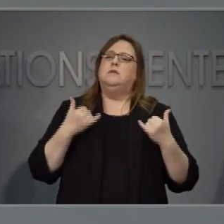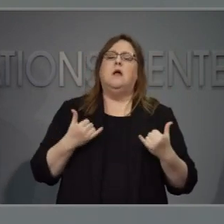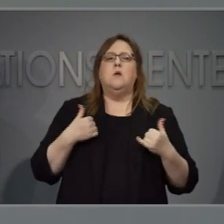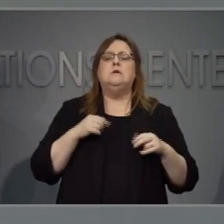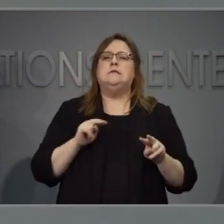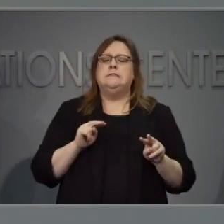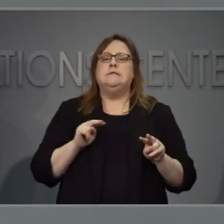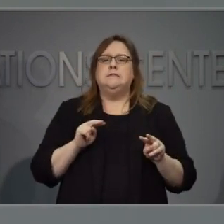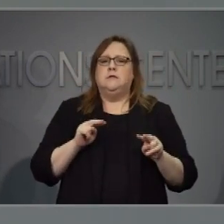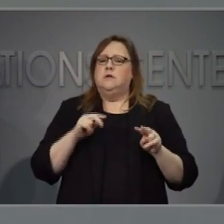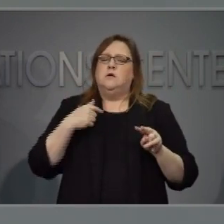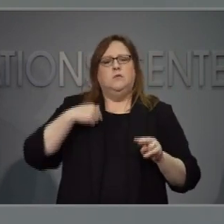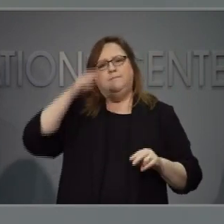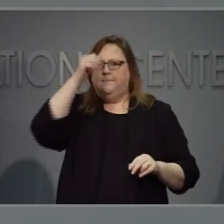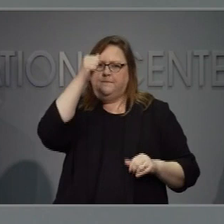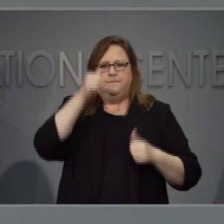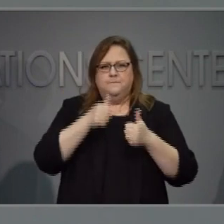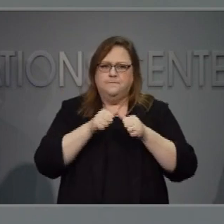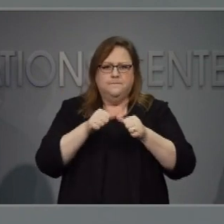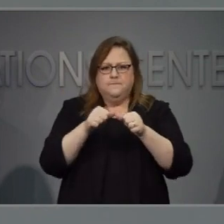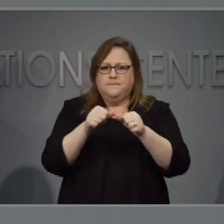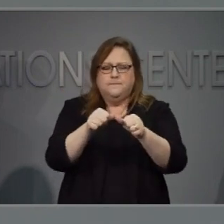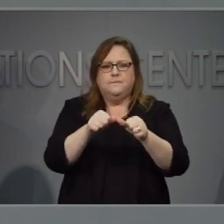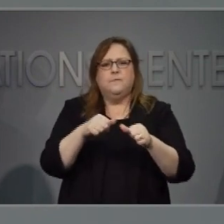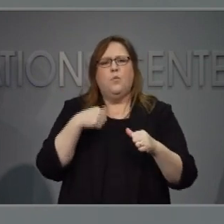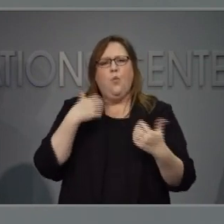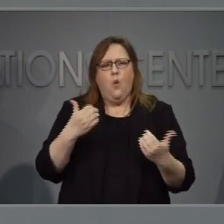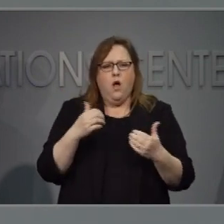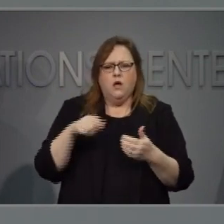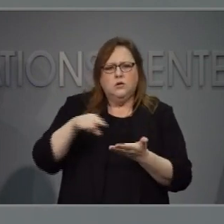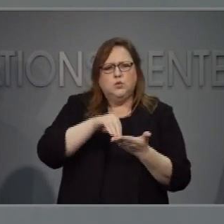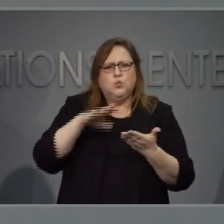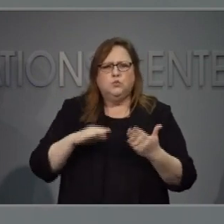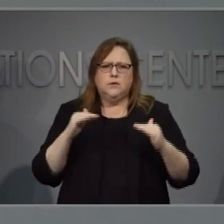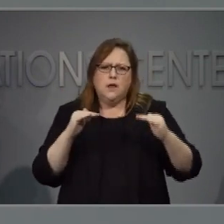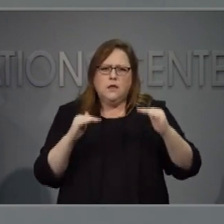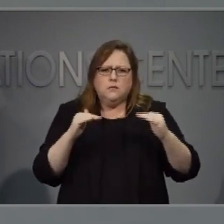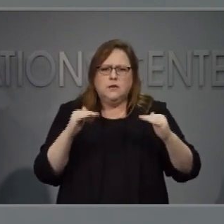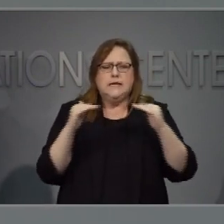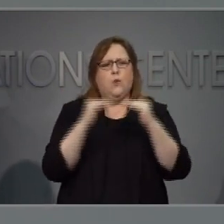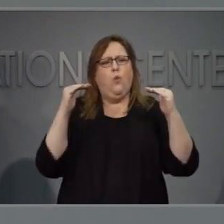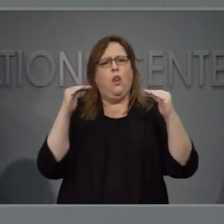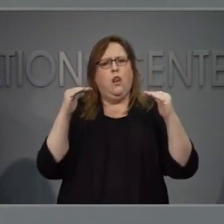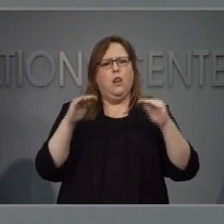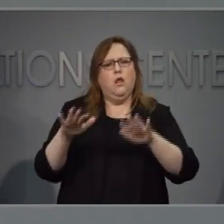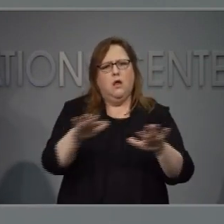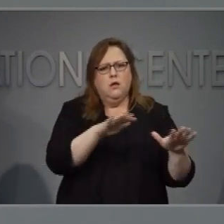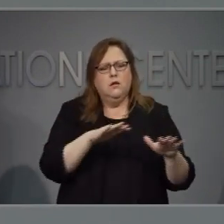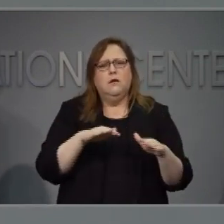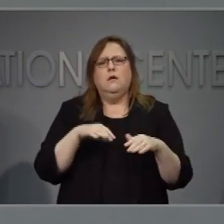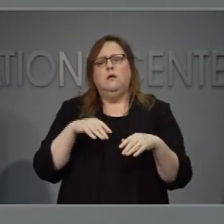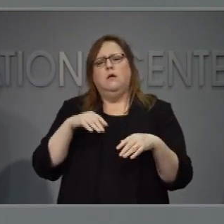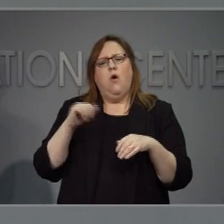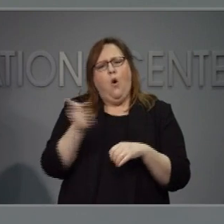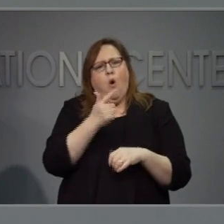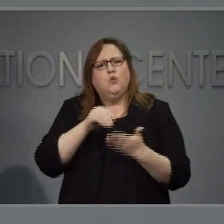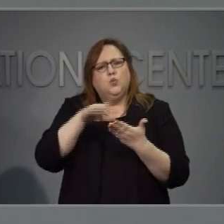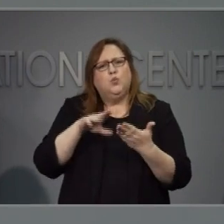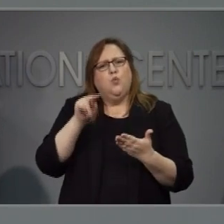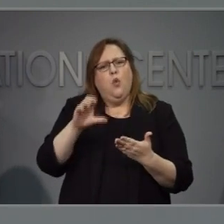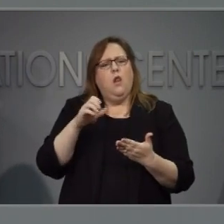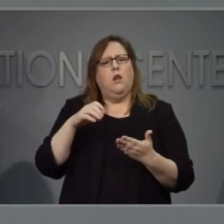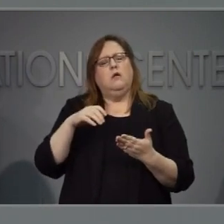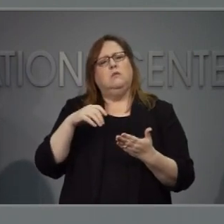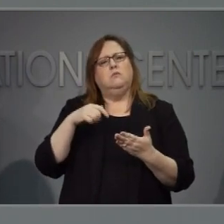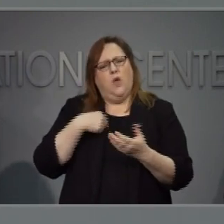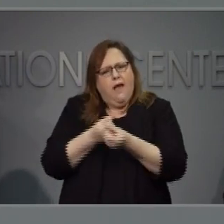to forge ahead, close equity gaps, and advocate for every public school student in North Carolina